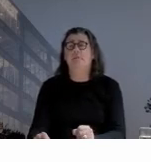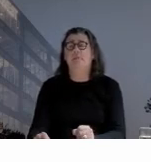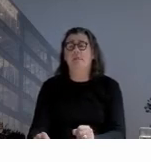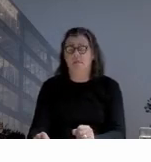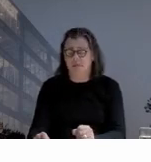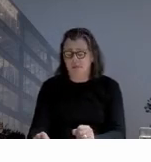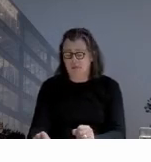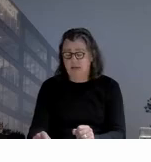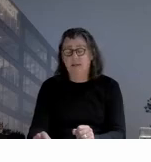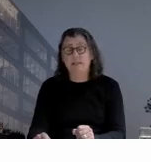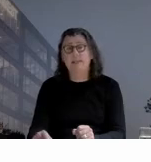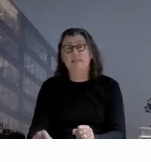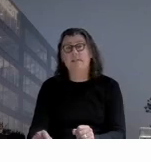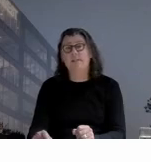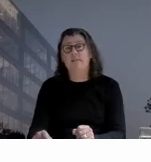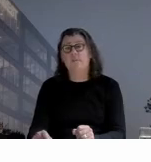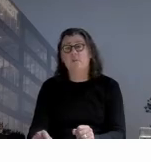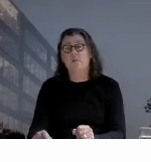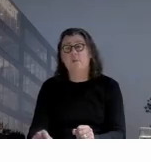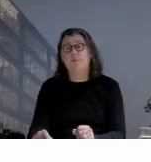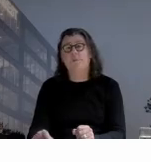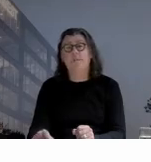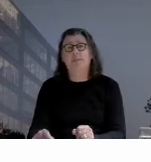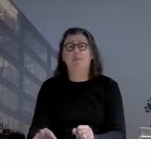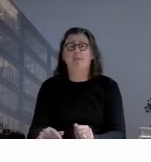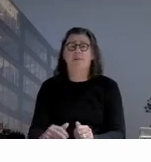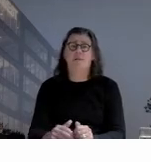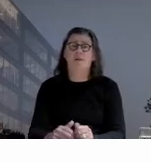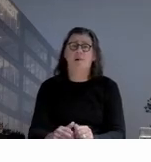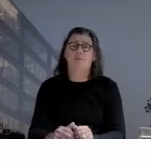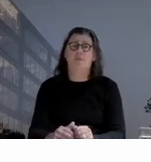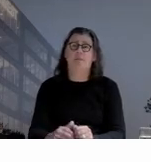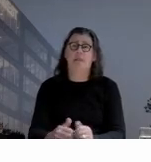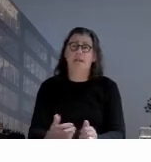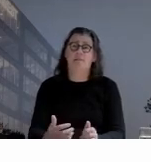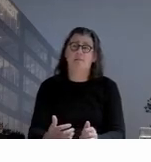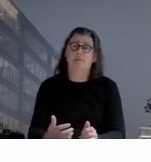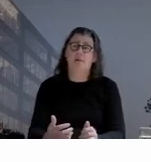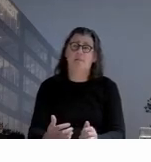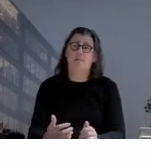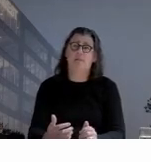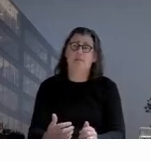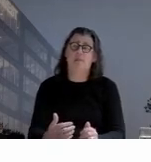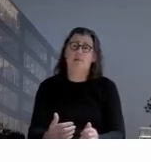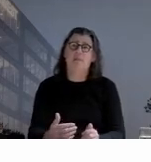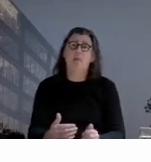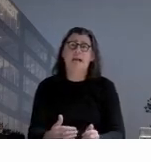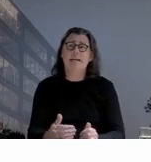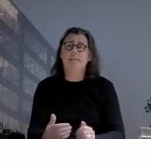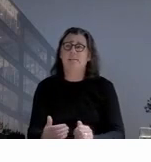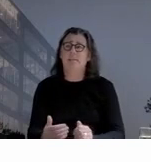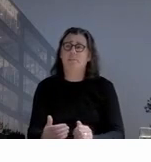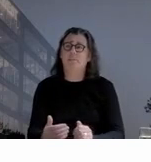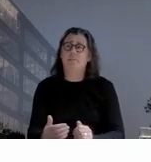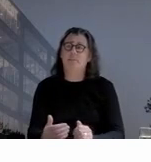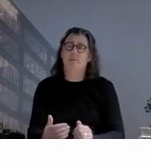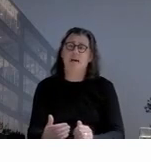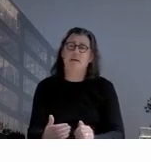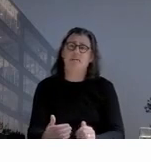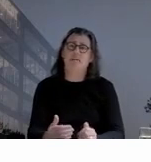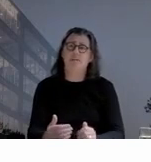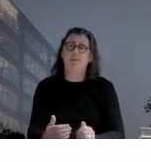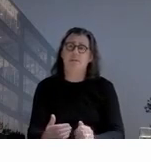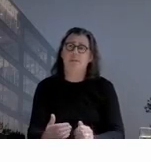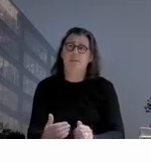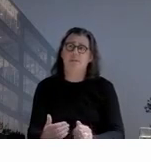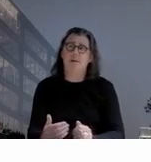and avoid needing to use more. In order to solve the contextual proposition, we added to the building. So we